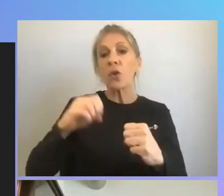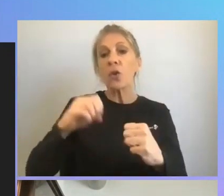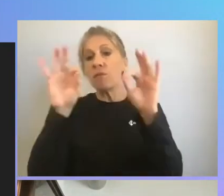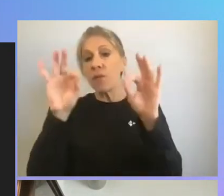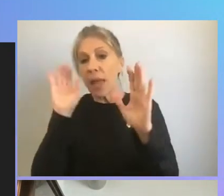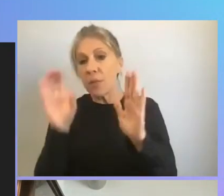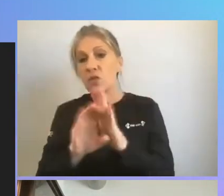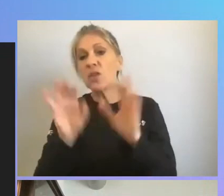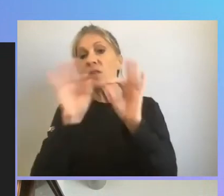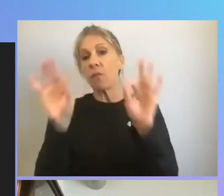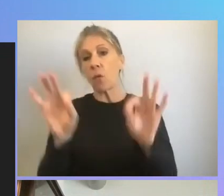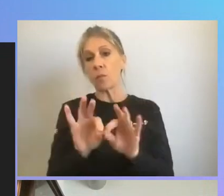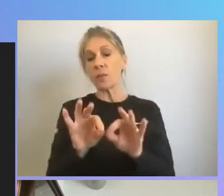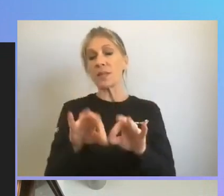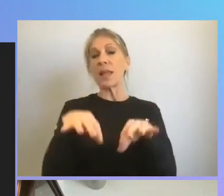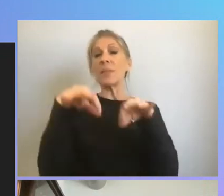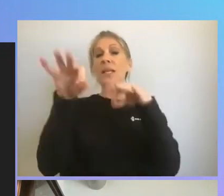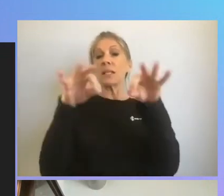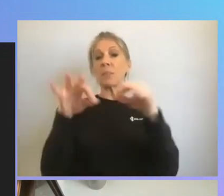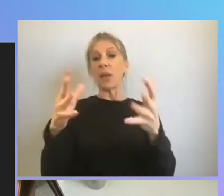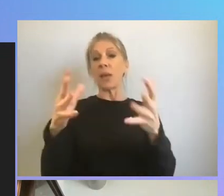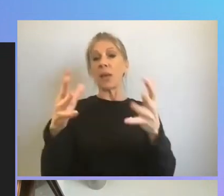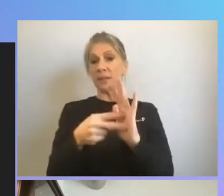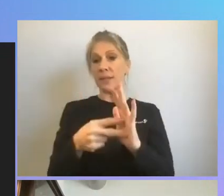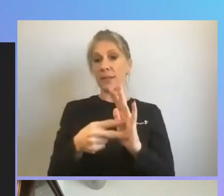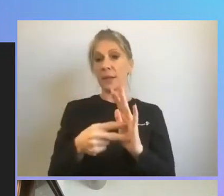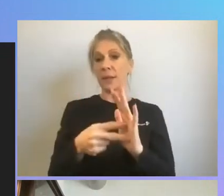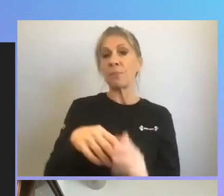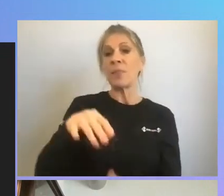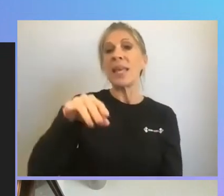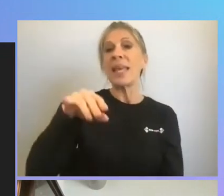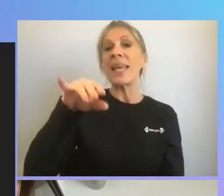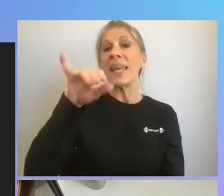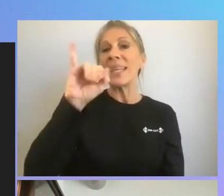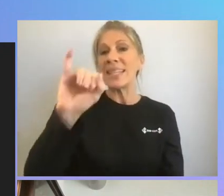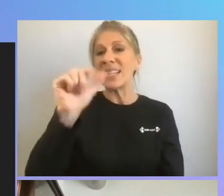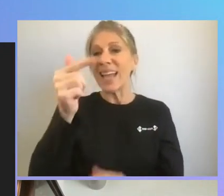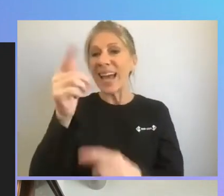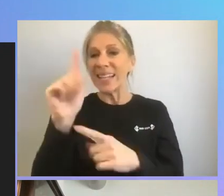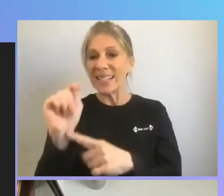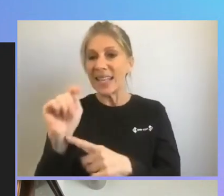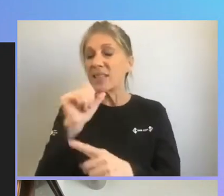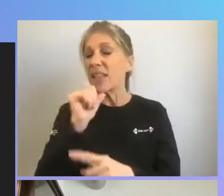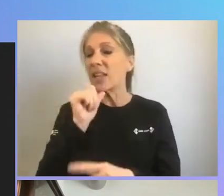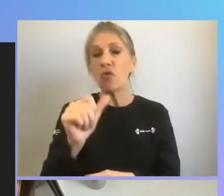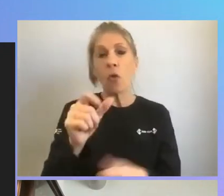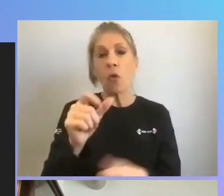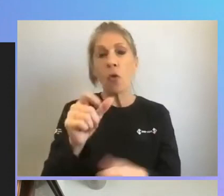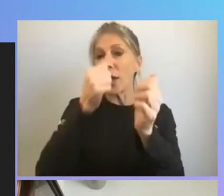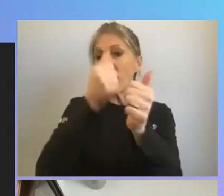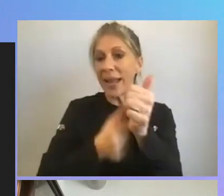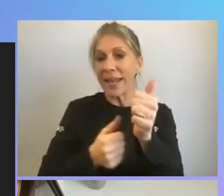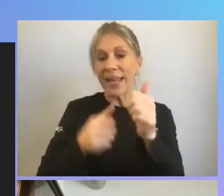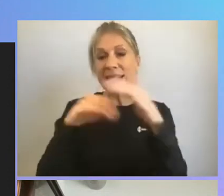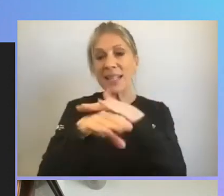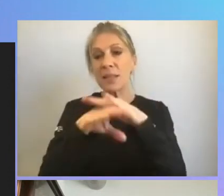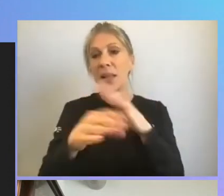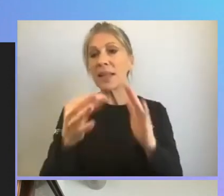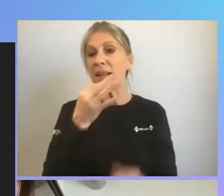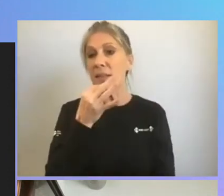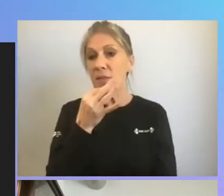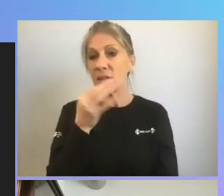let me quickly describe what intelligent guided tests are. Intelligent guided tests do not require any accessibility expertise. The only thing you